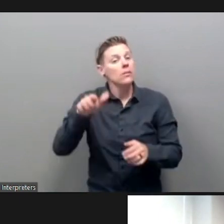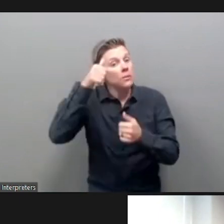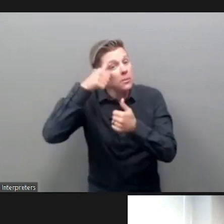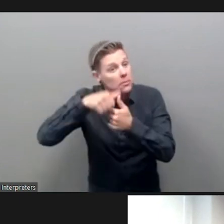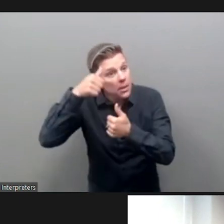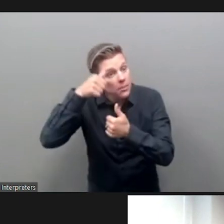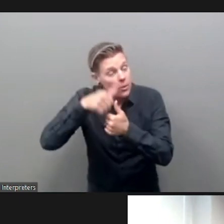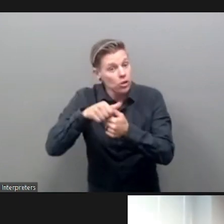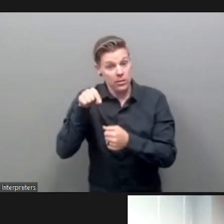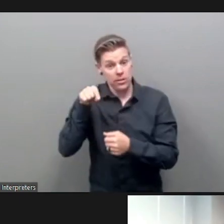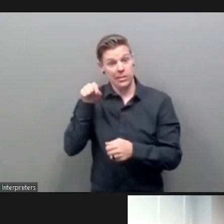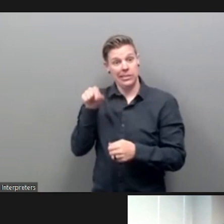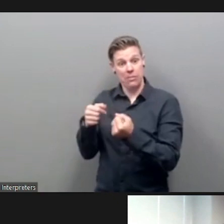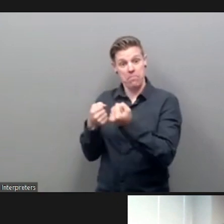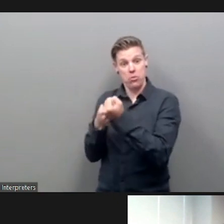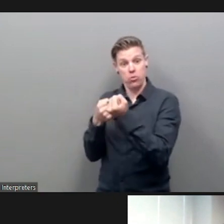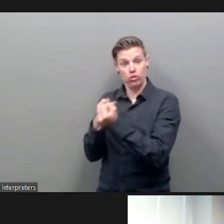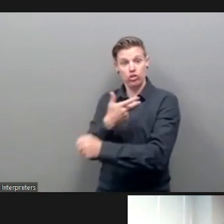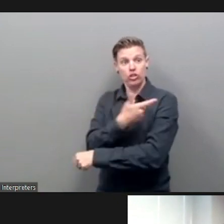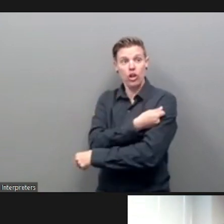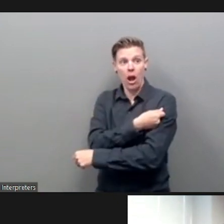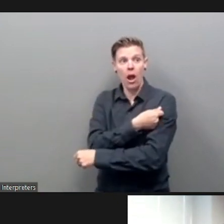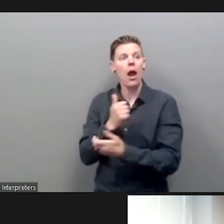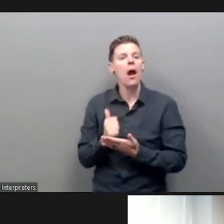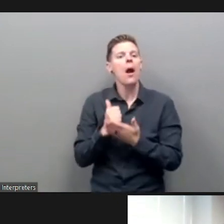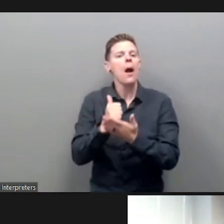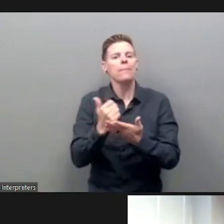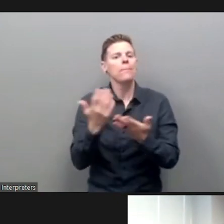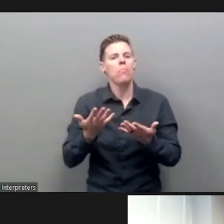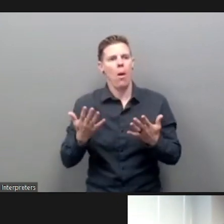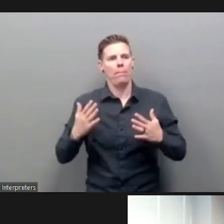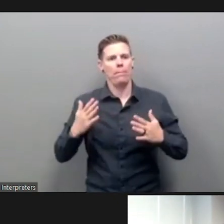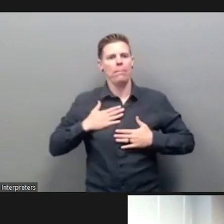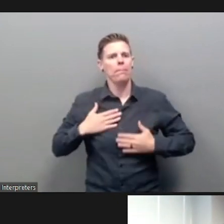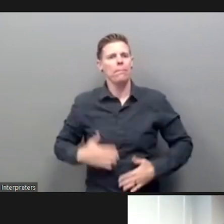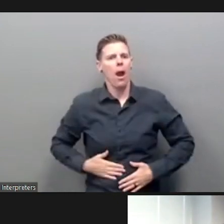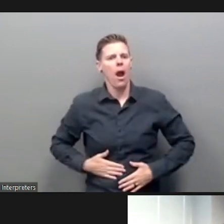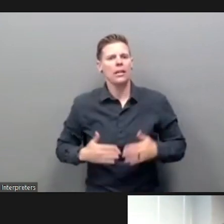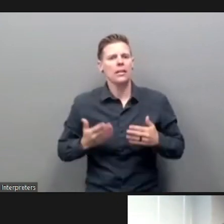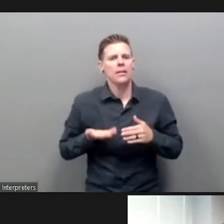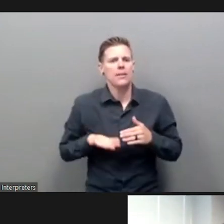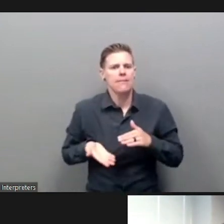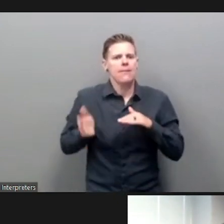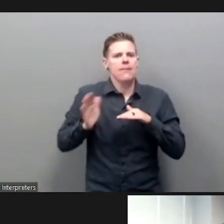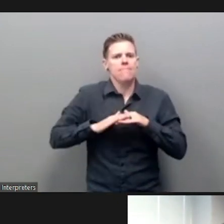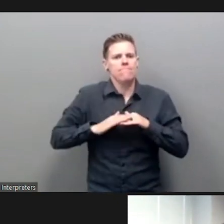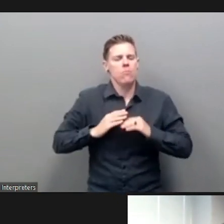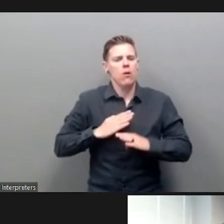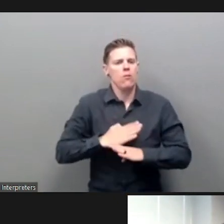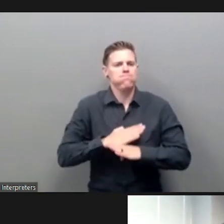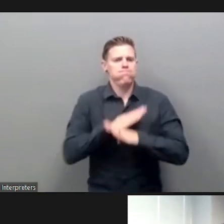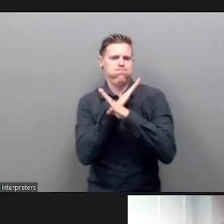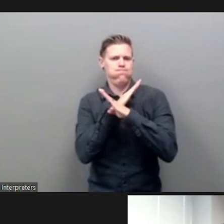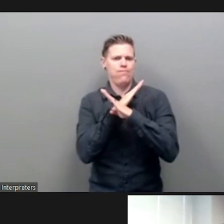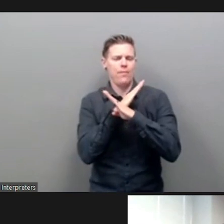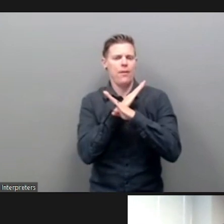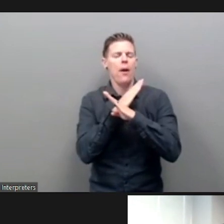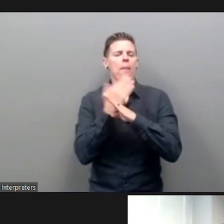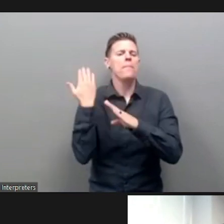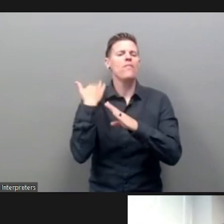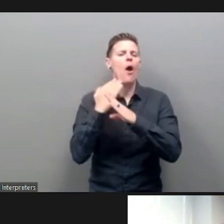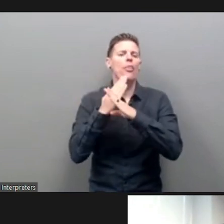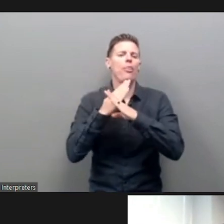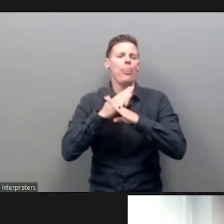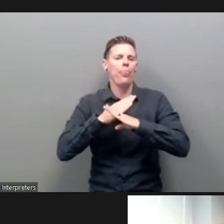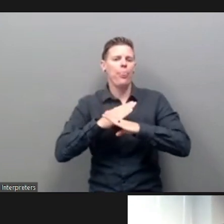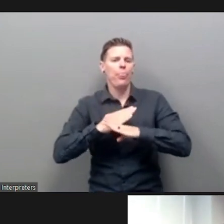helps helps a bit more, right, for waning immunity, but really does prevent, the first 2 doses really